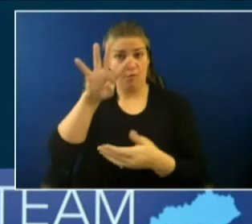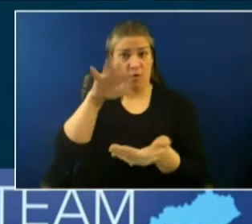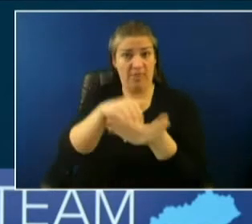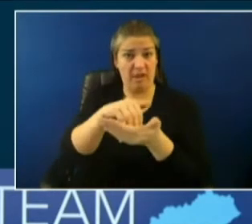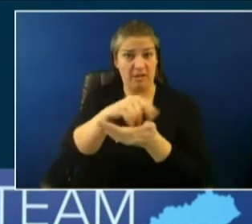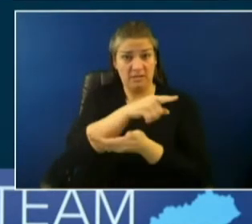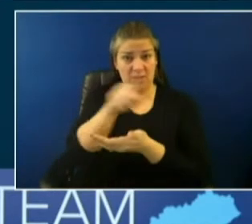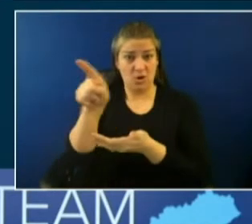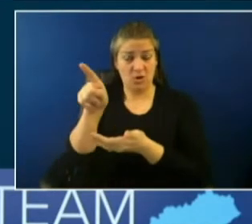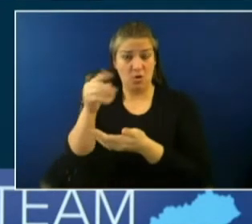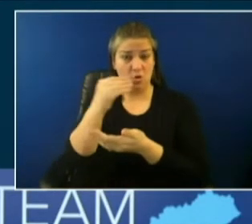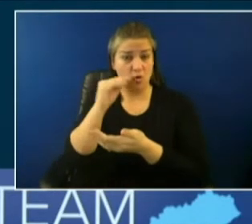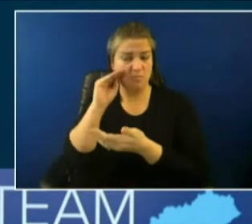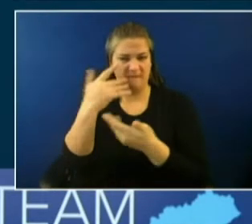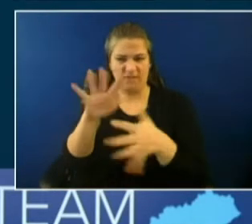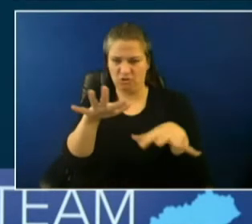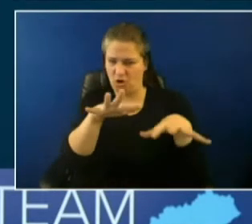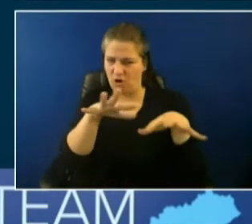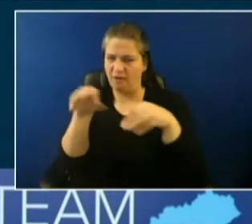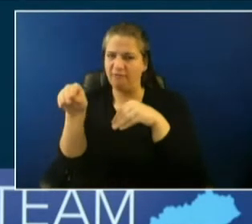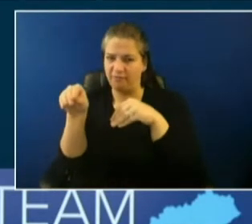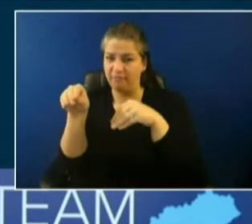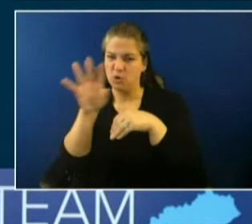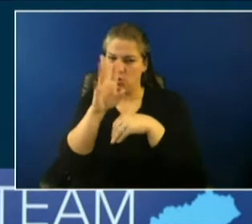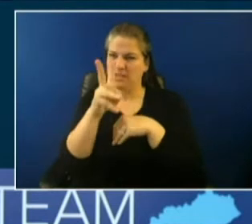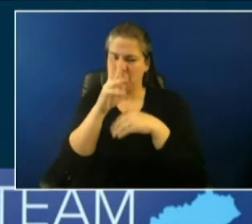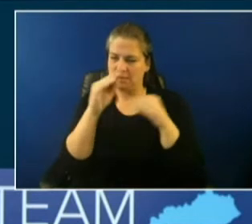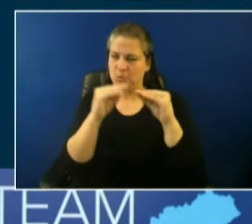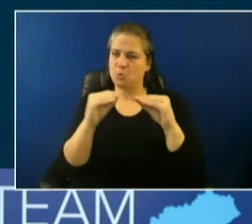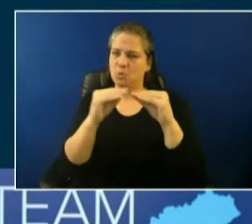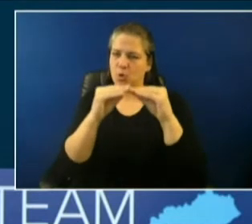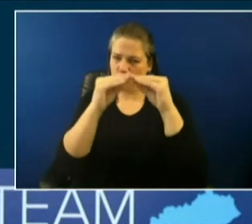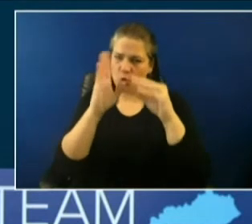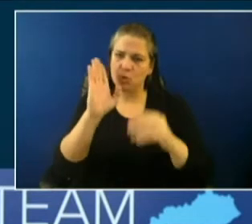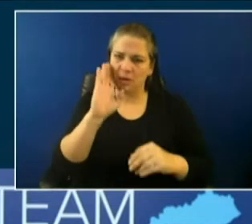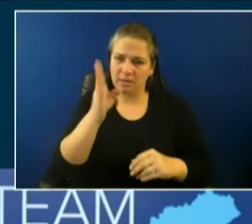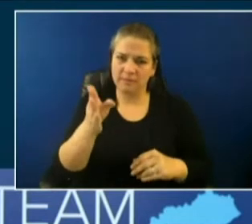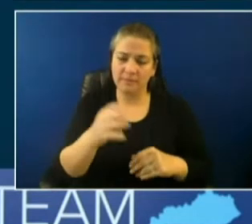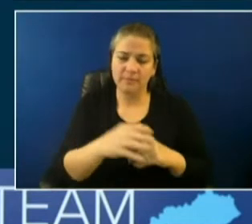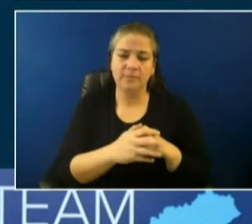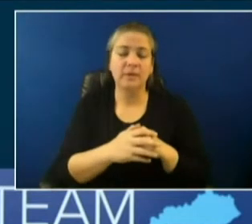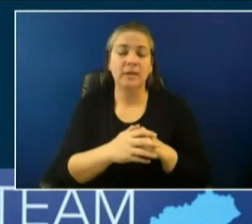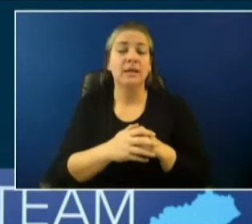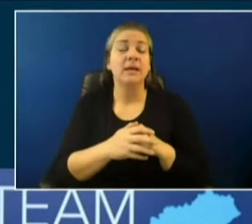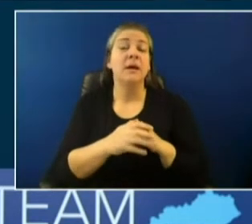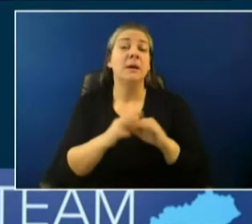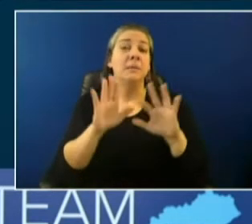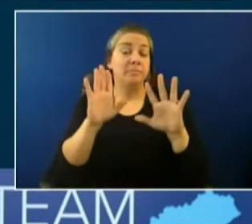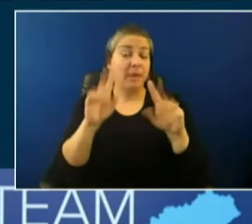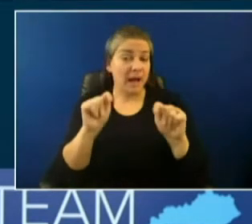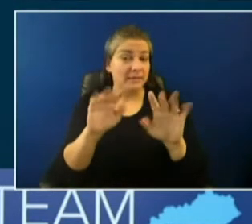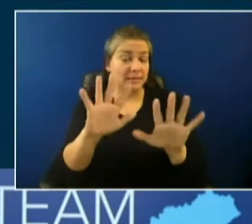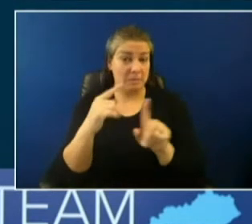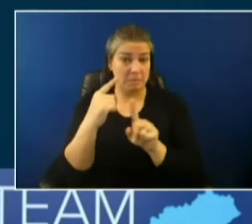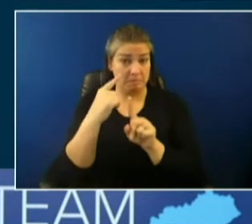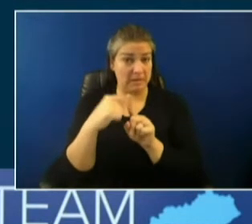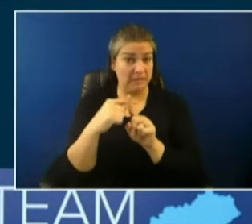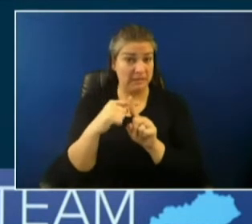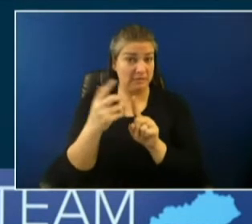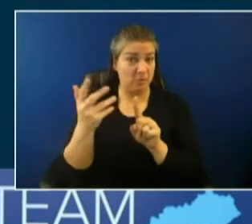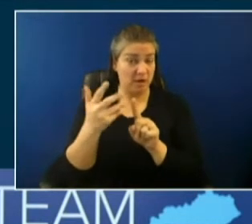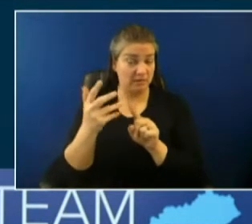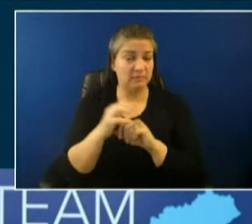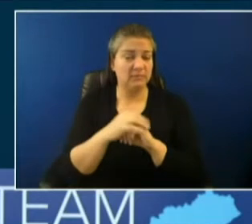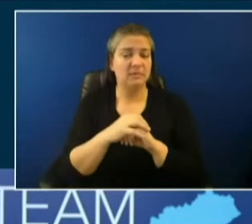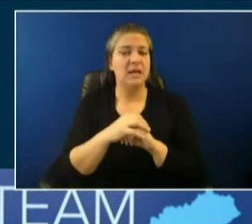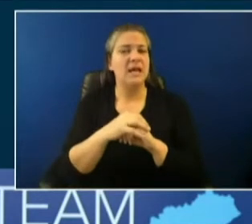the band that you're going to see covered. So the positive is it should be a lesser amount. The negative is